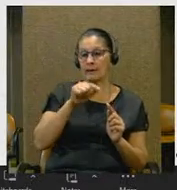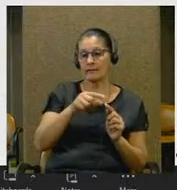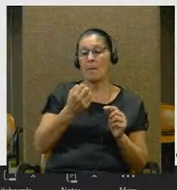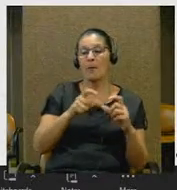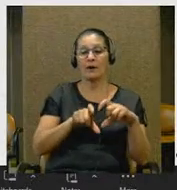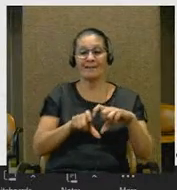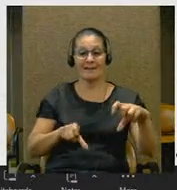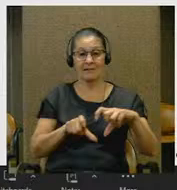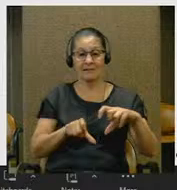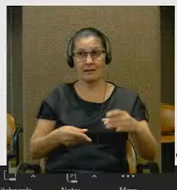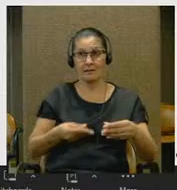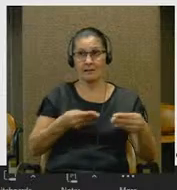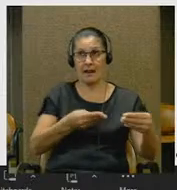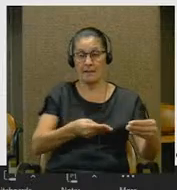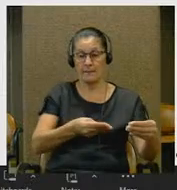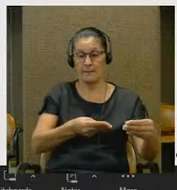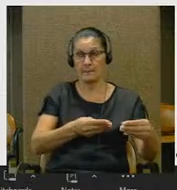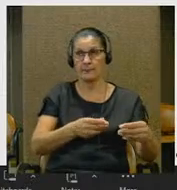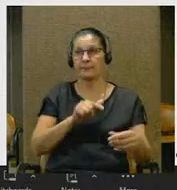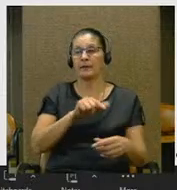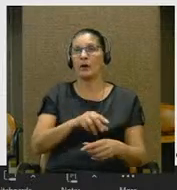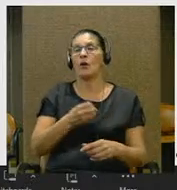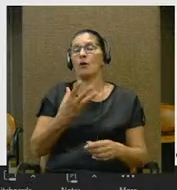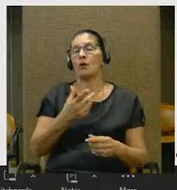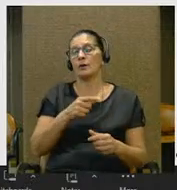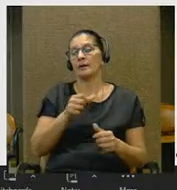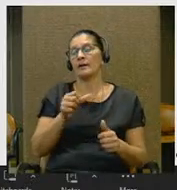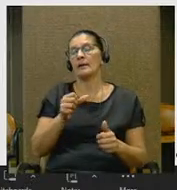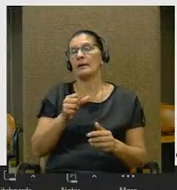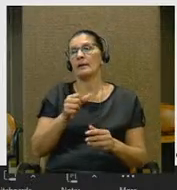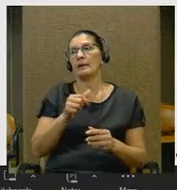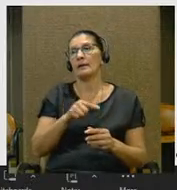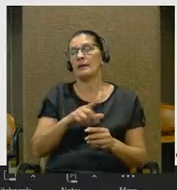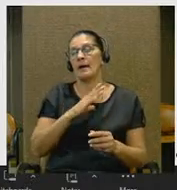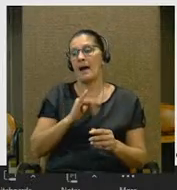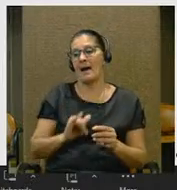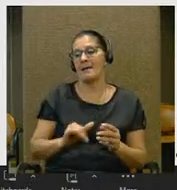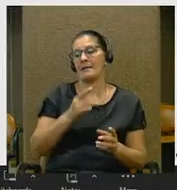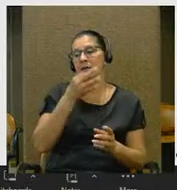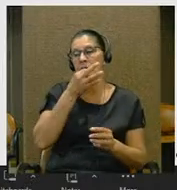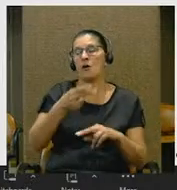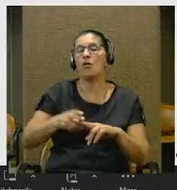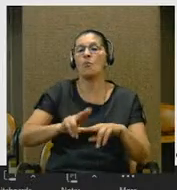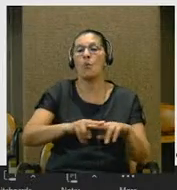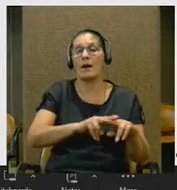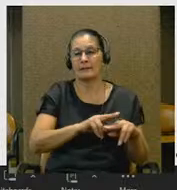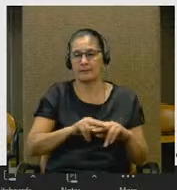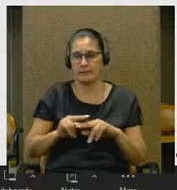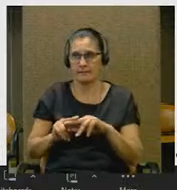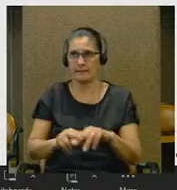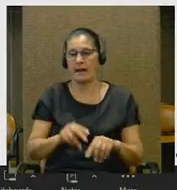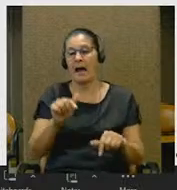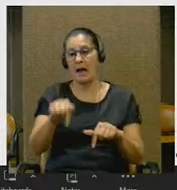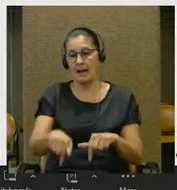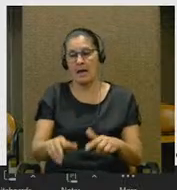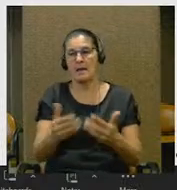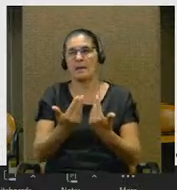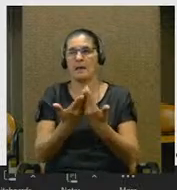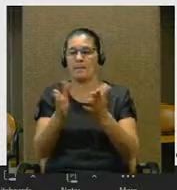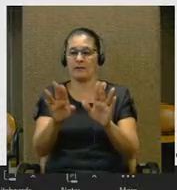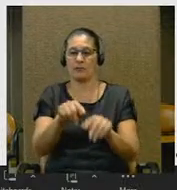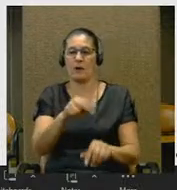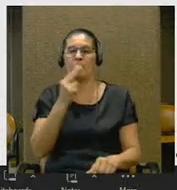driving the opioid overdose deaths. And this is because in the United States, we had a significant problem of overprescribing,